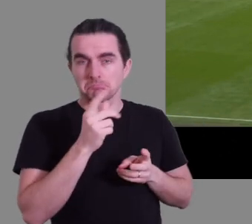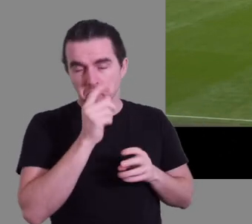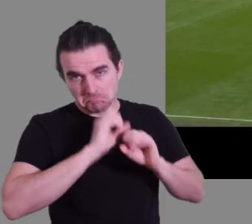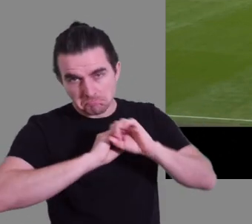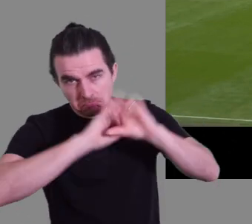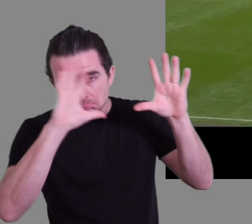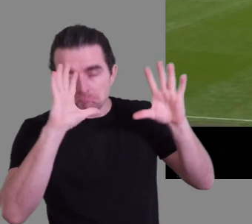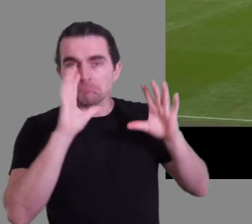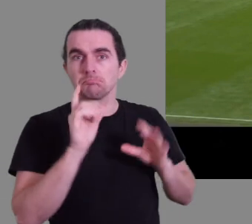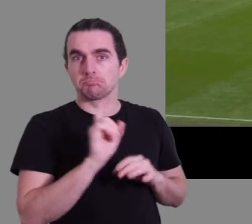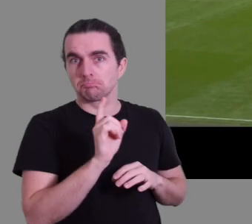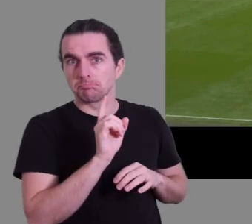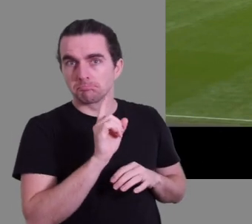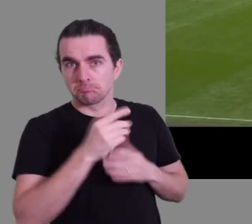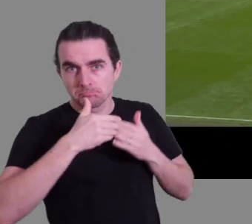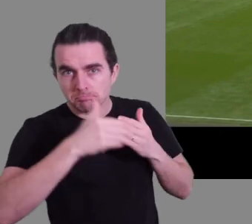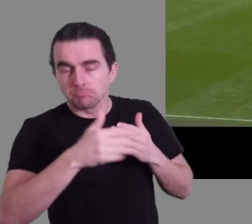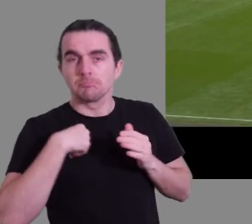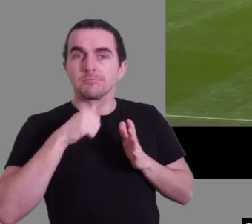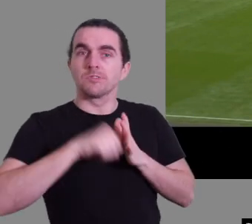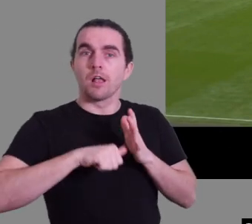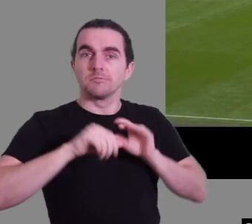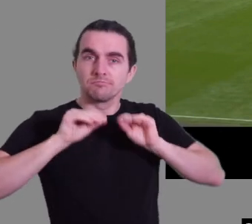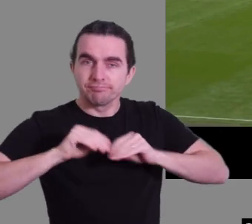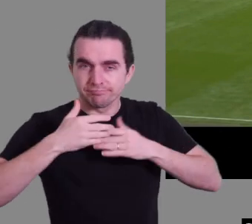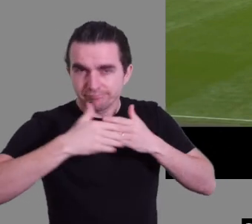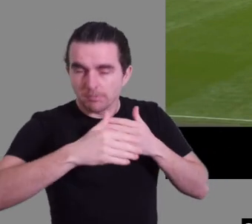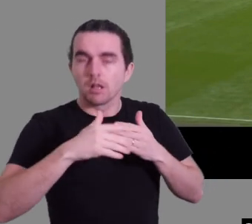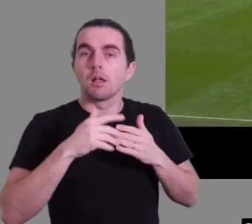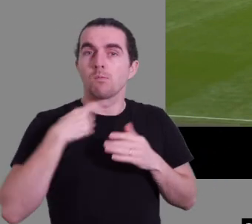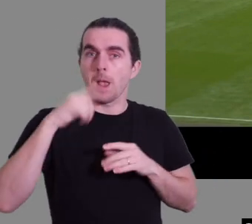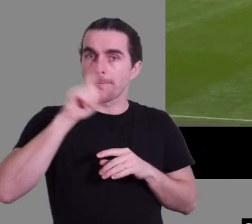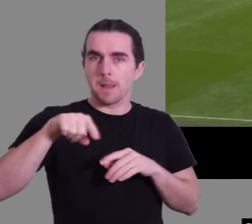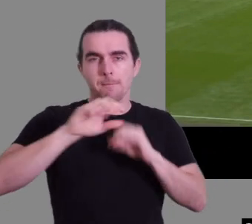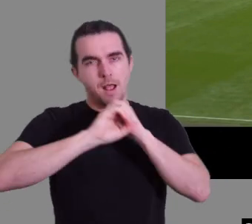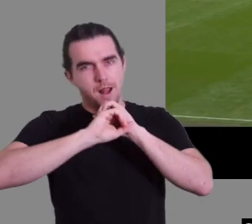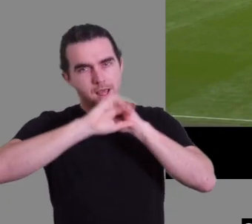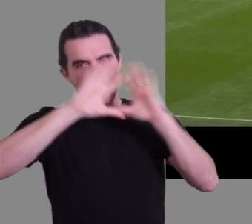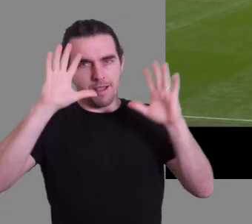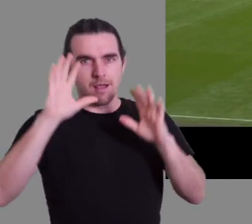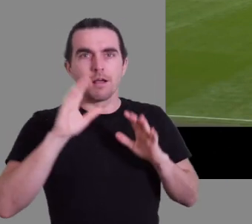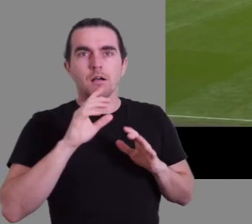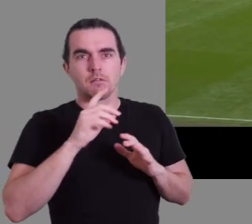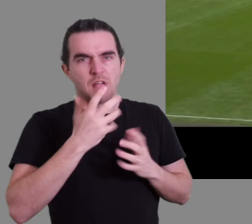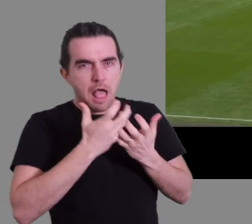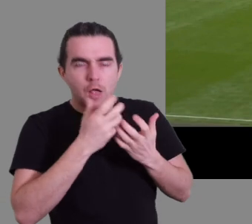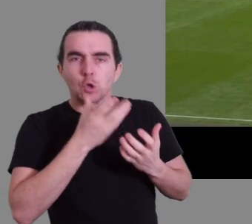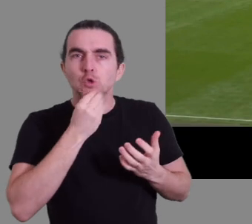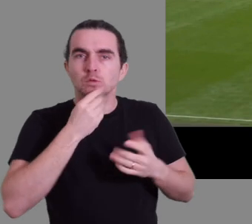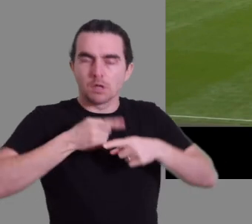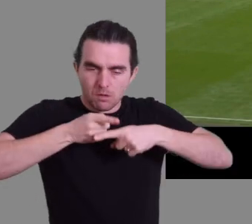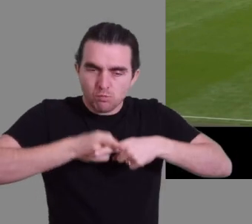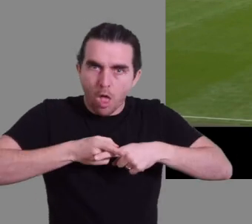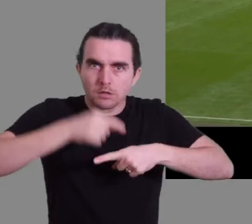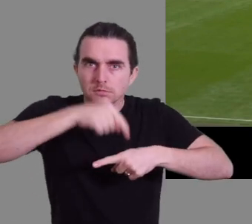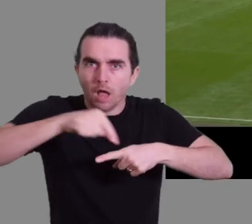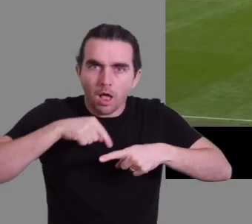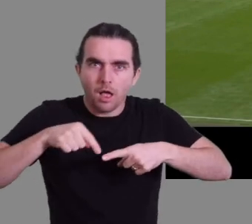an outline. At this stage, we're just starting our course, so we're just trying to give people an outline of how you would use